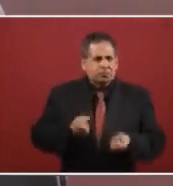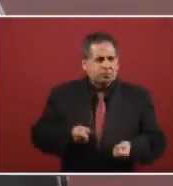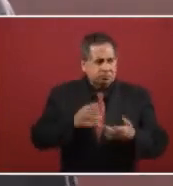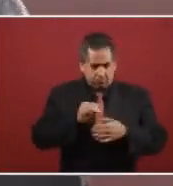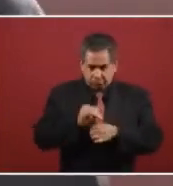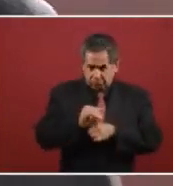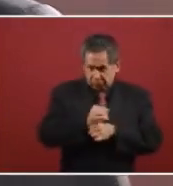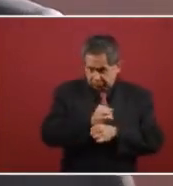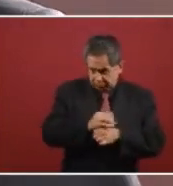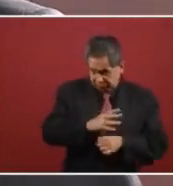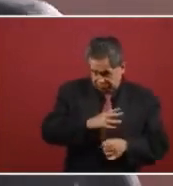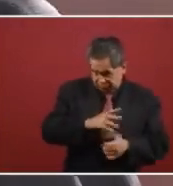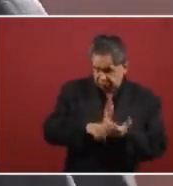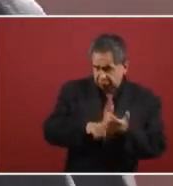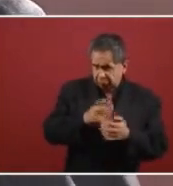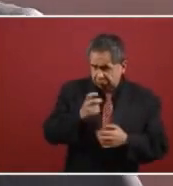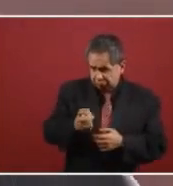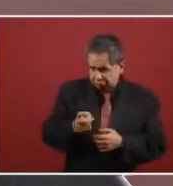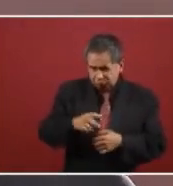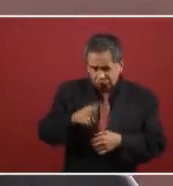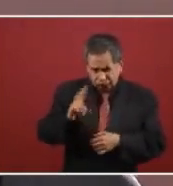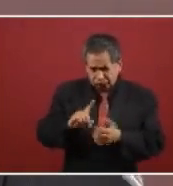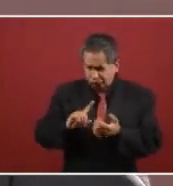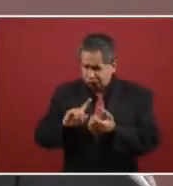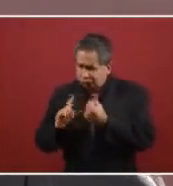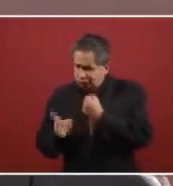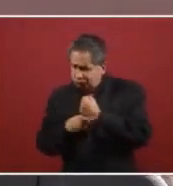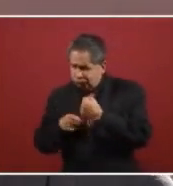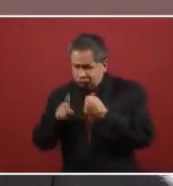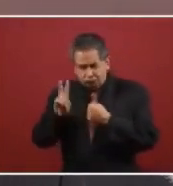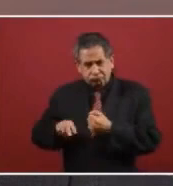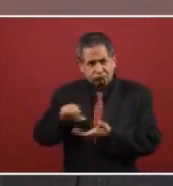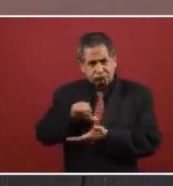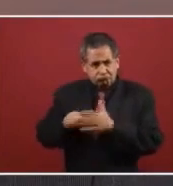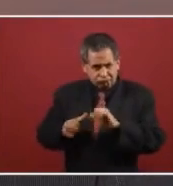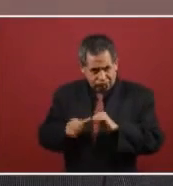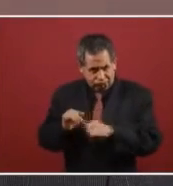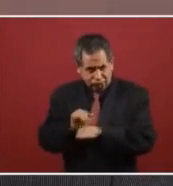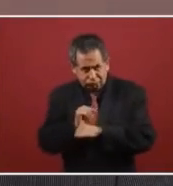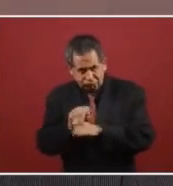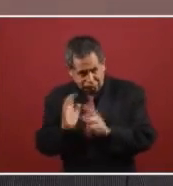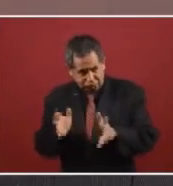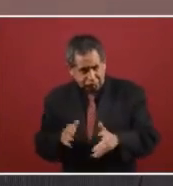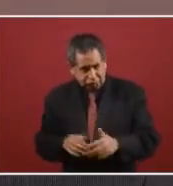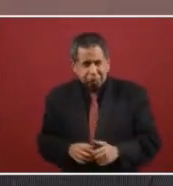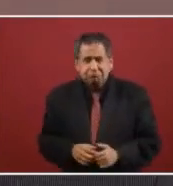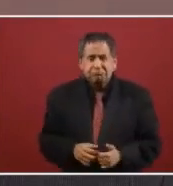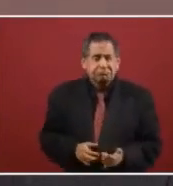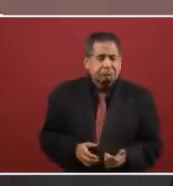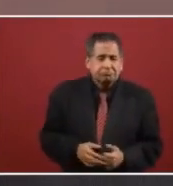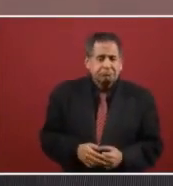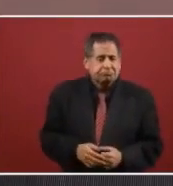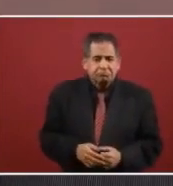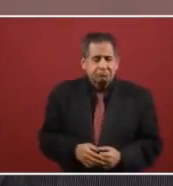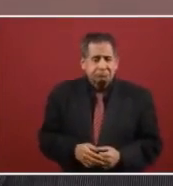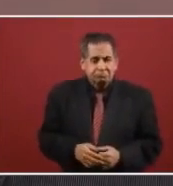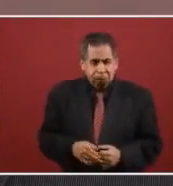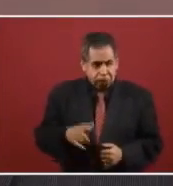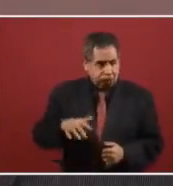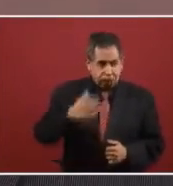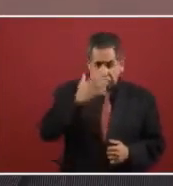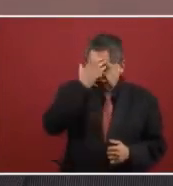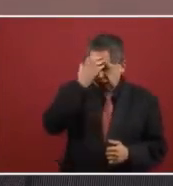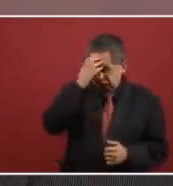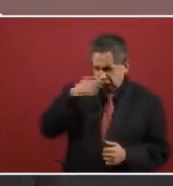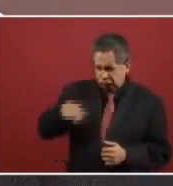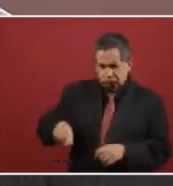many studies sobre are la there realidad de Centroamérica? over the realities of Central America? ¿Qué se conoce What do